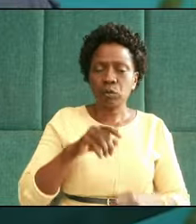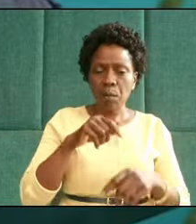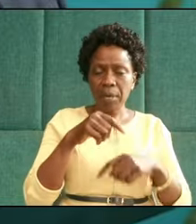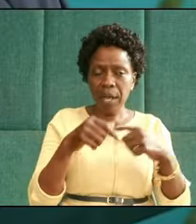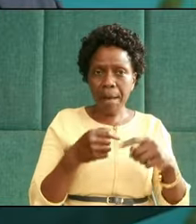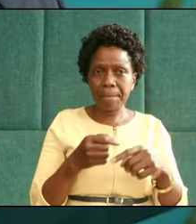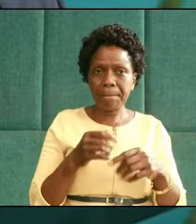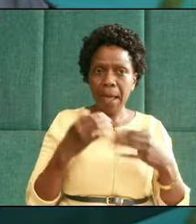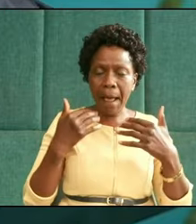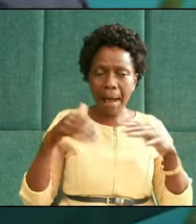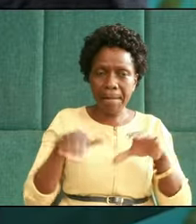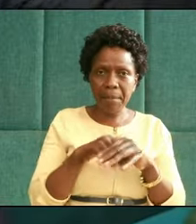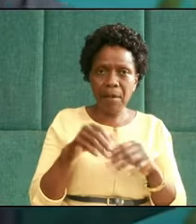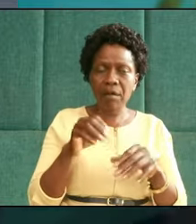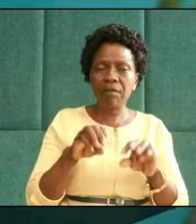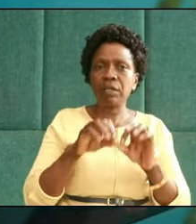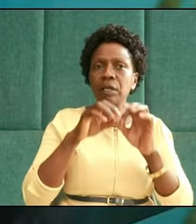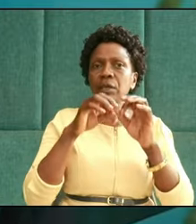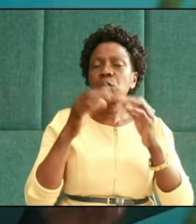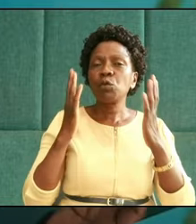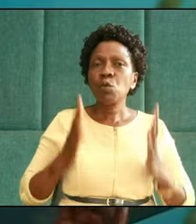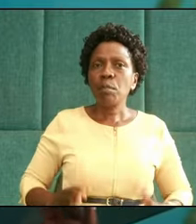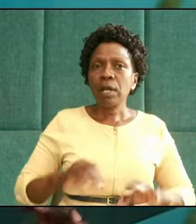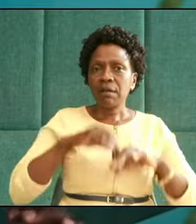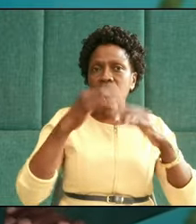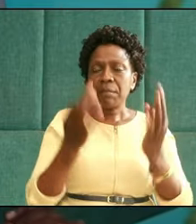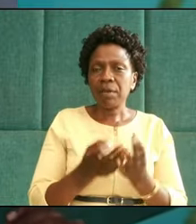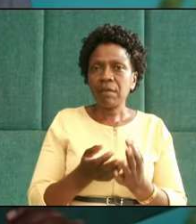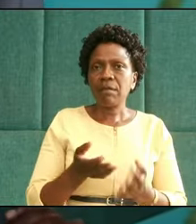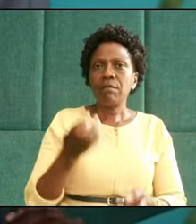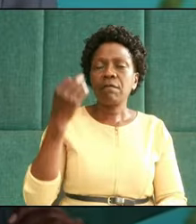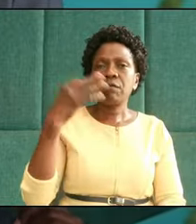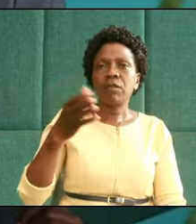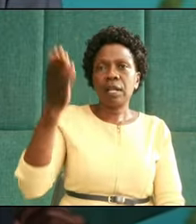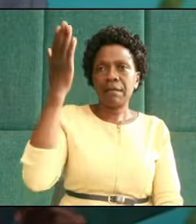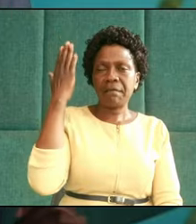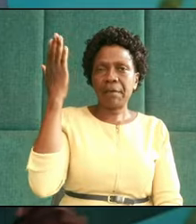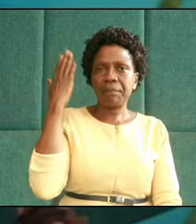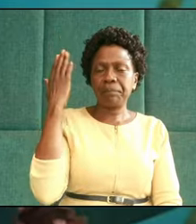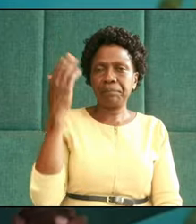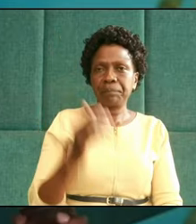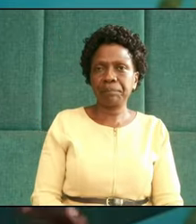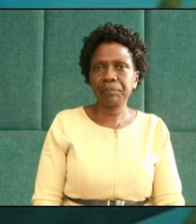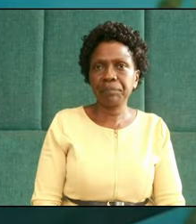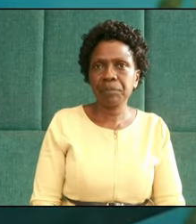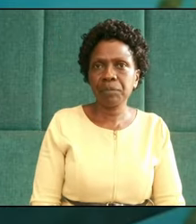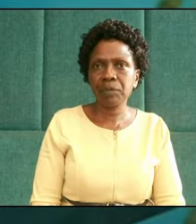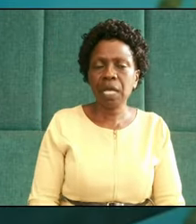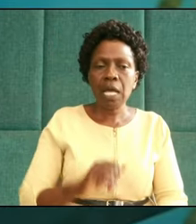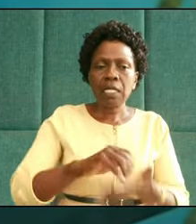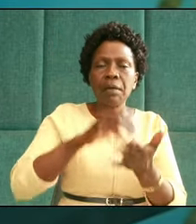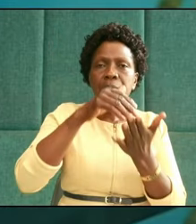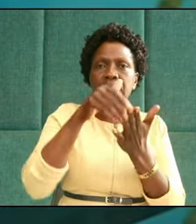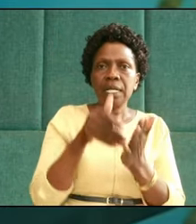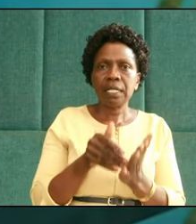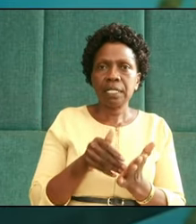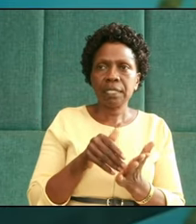of the human family forever. That's what he says. It